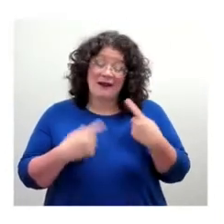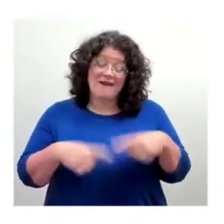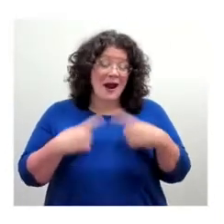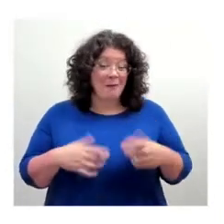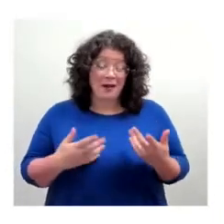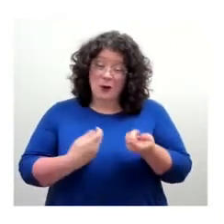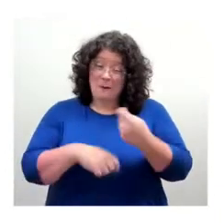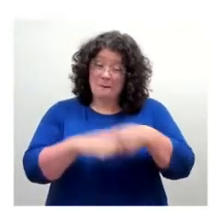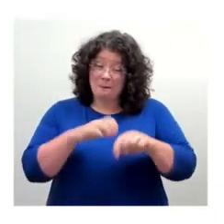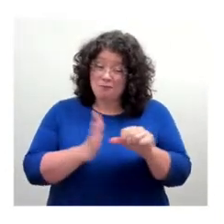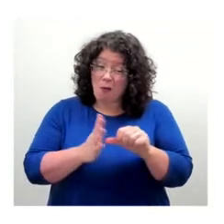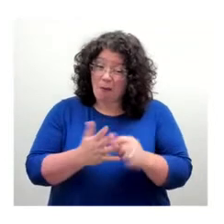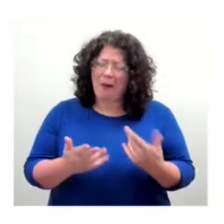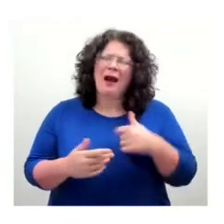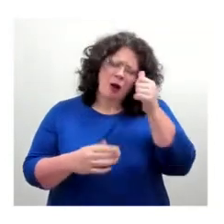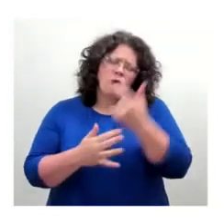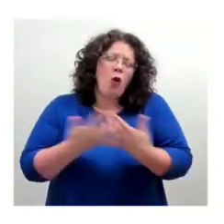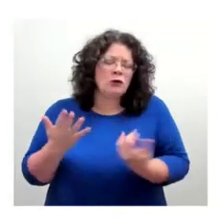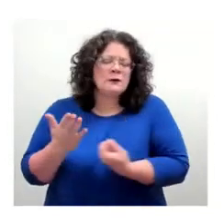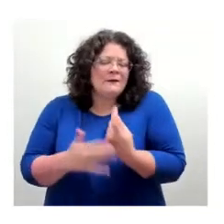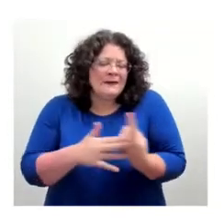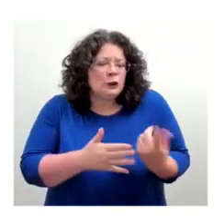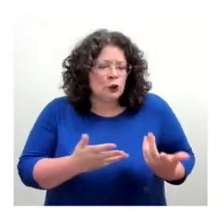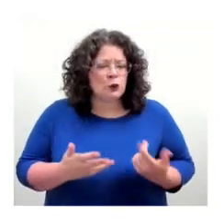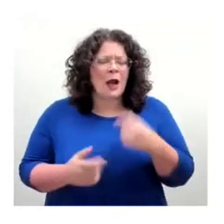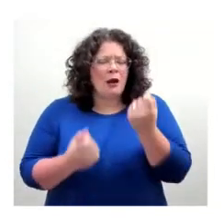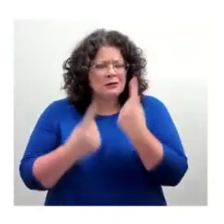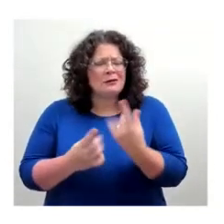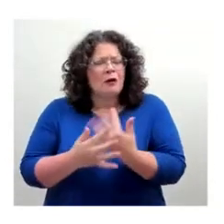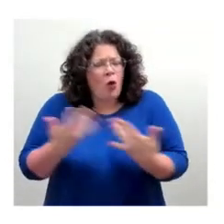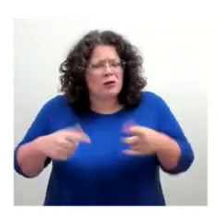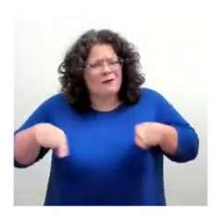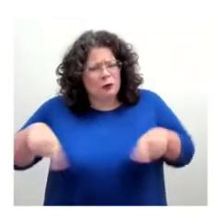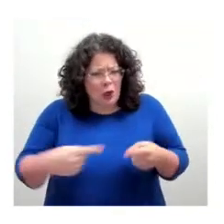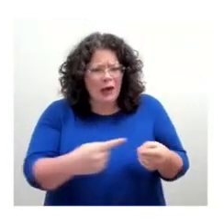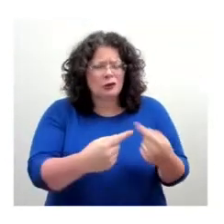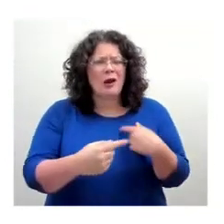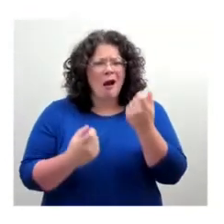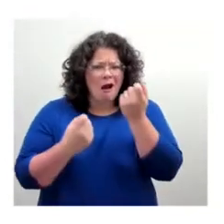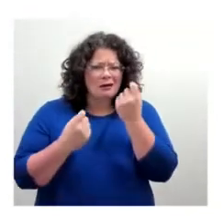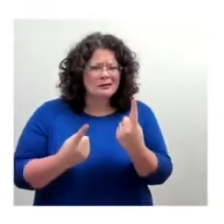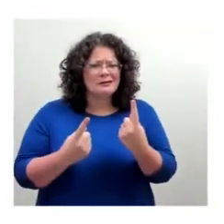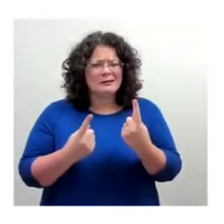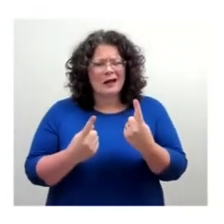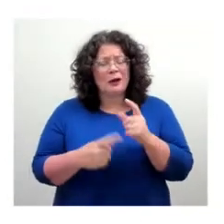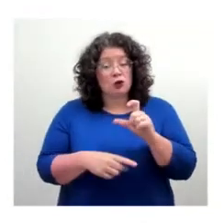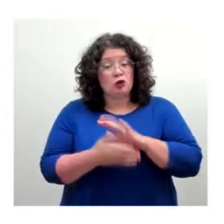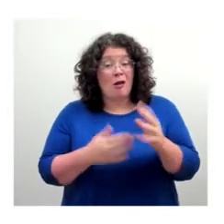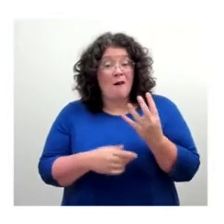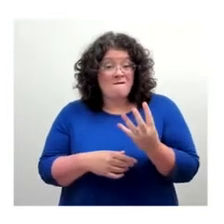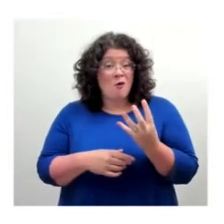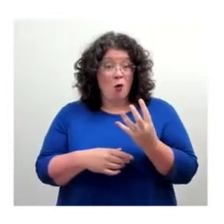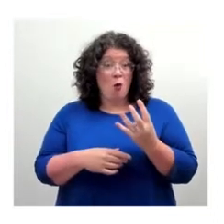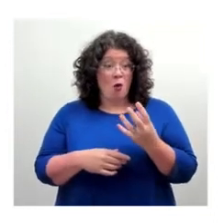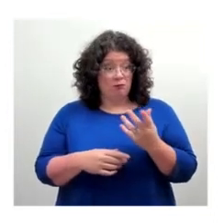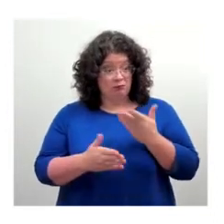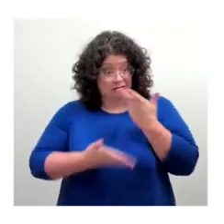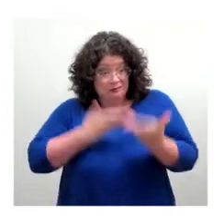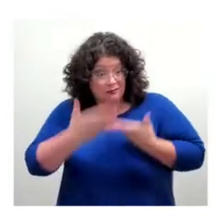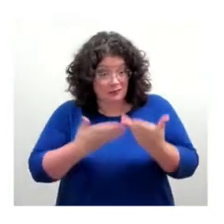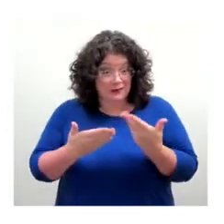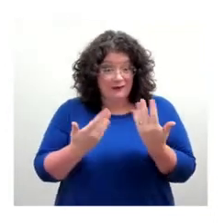And then Prime got hold of it, but they don't get access to that. This maze doesn't really work for us as blind people. We need